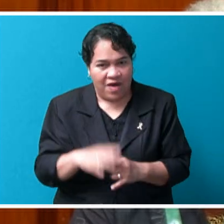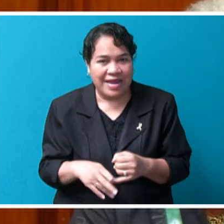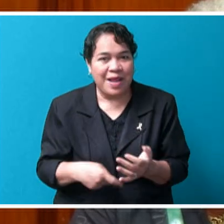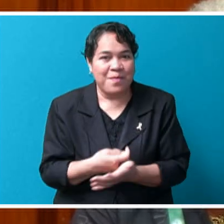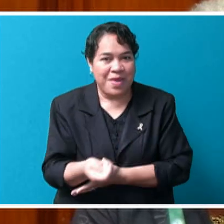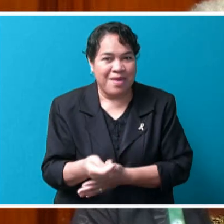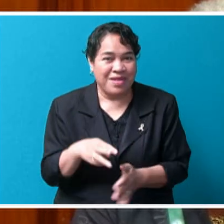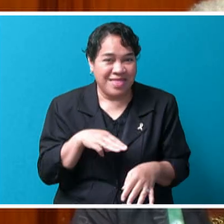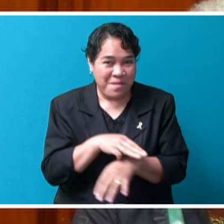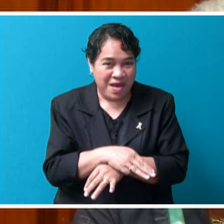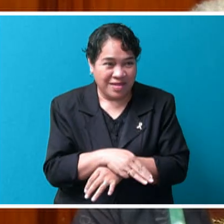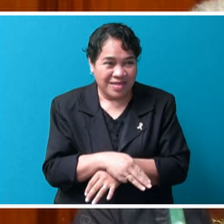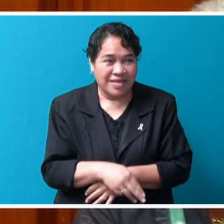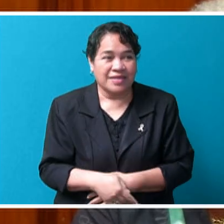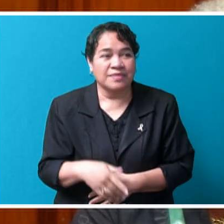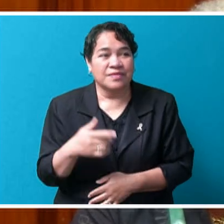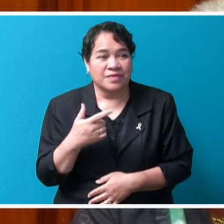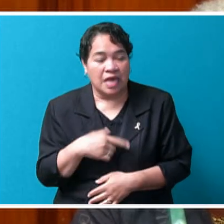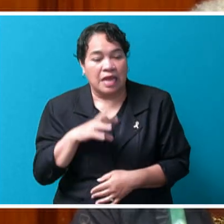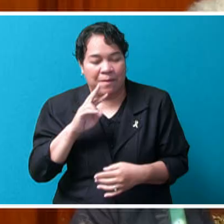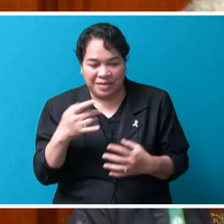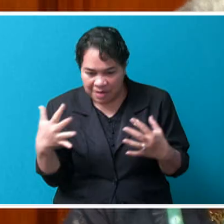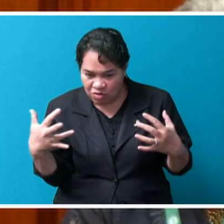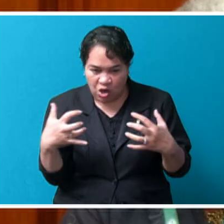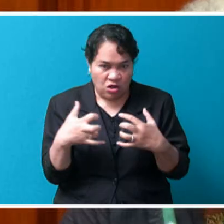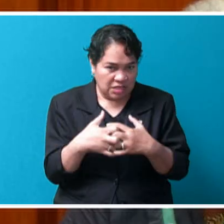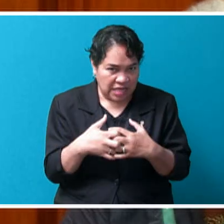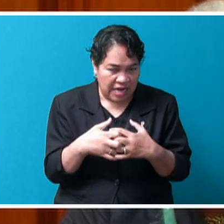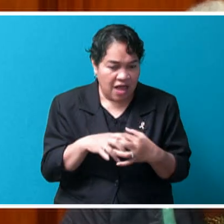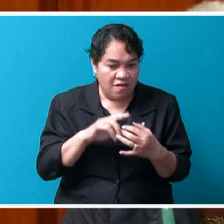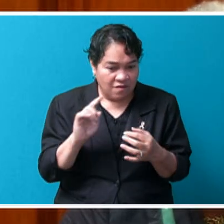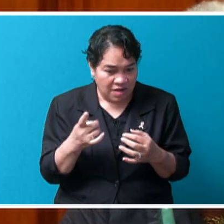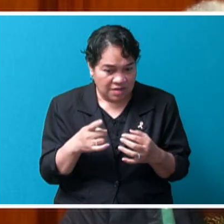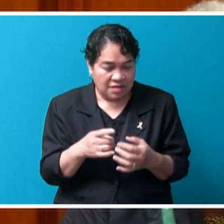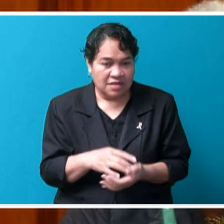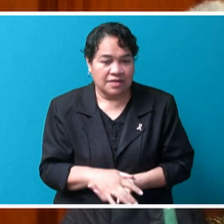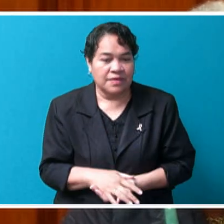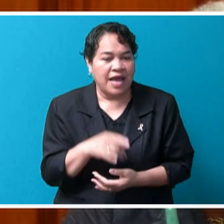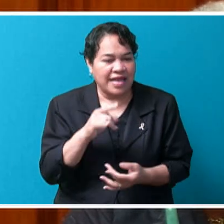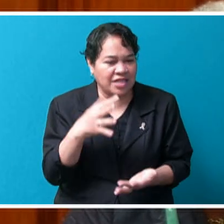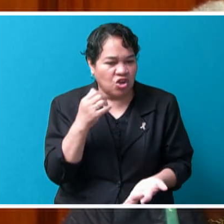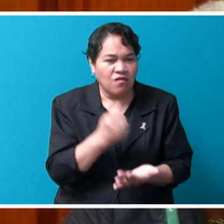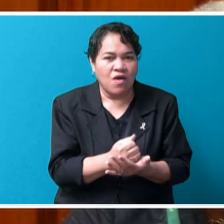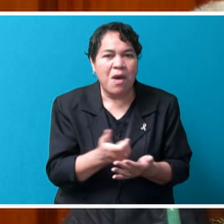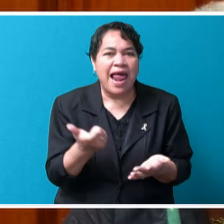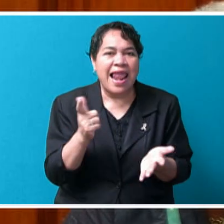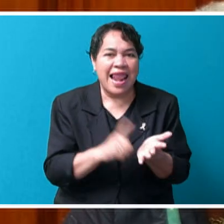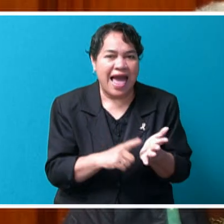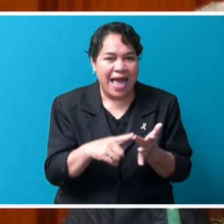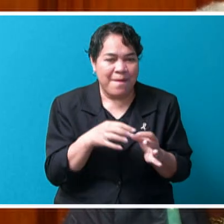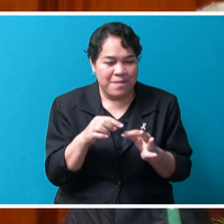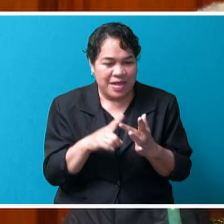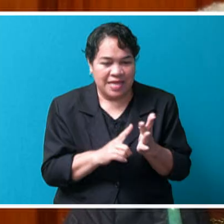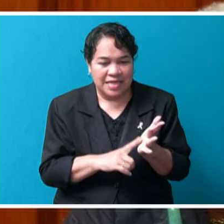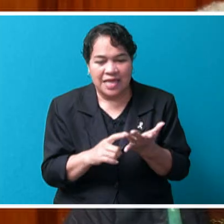because available credit must first be reconciled and offset against conform liabilities across other